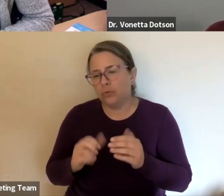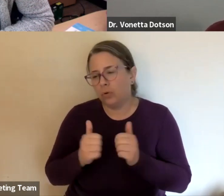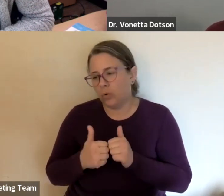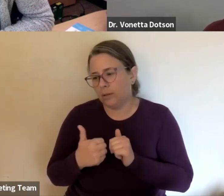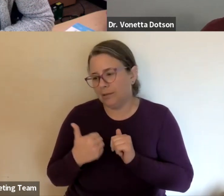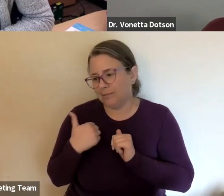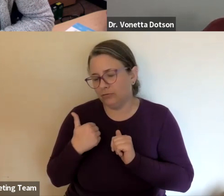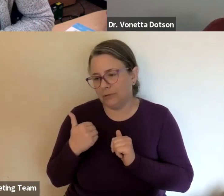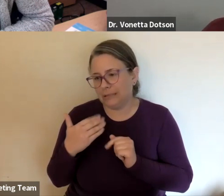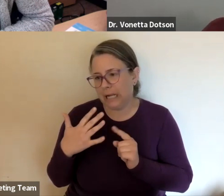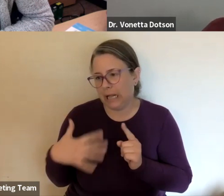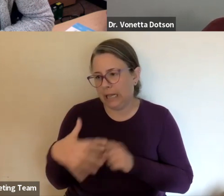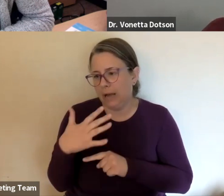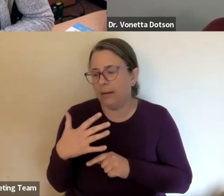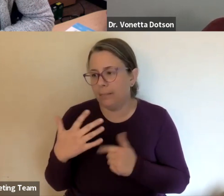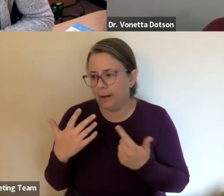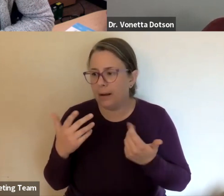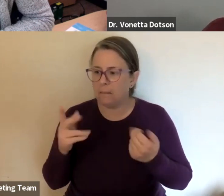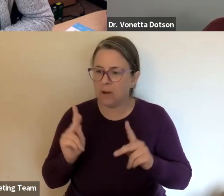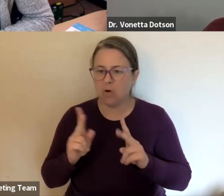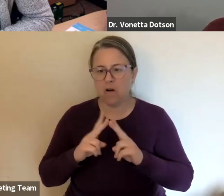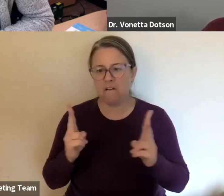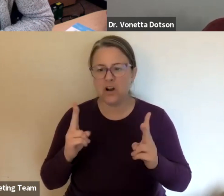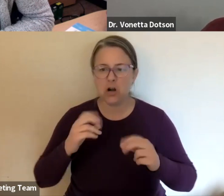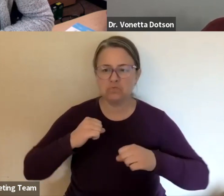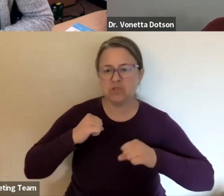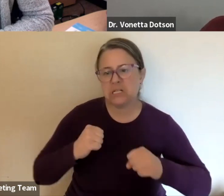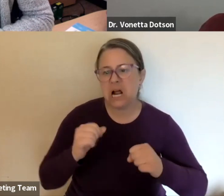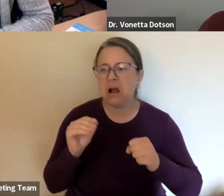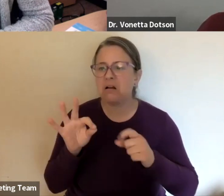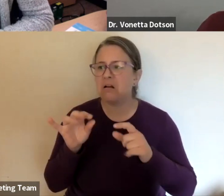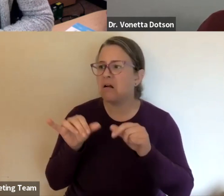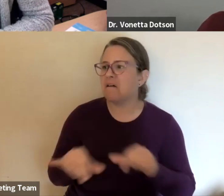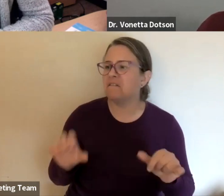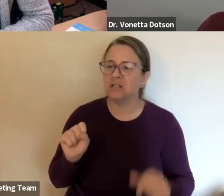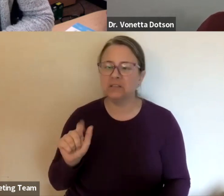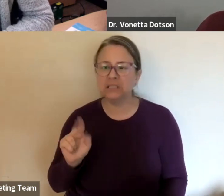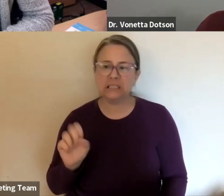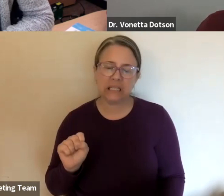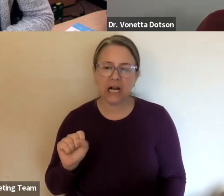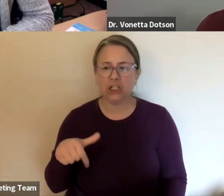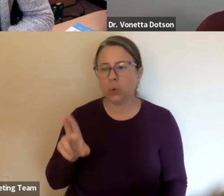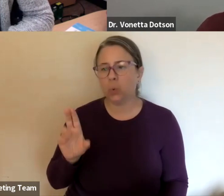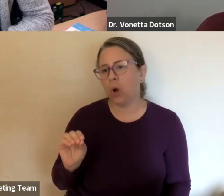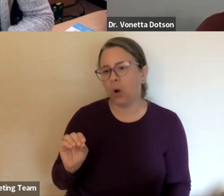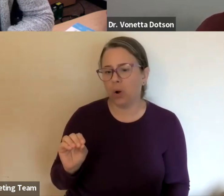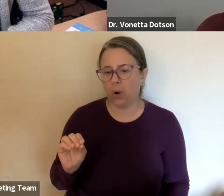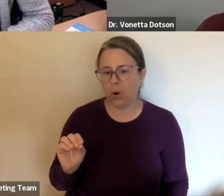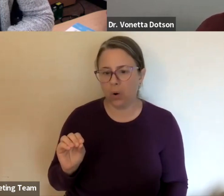including non-Hispanic whites. Why are we complaining when we're trying to target certain groups? So I ended up sending